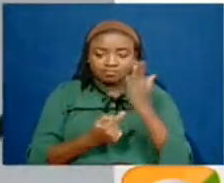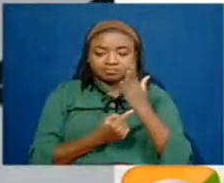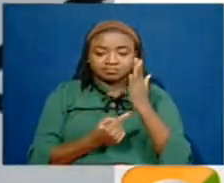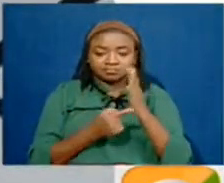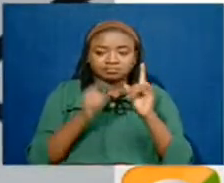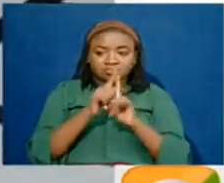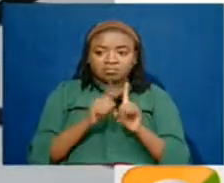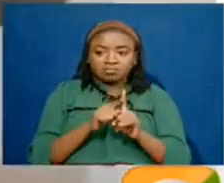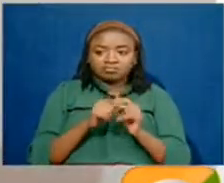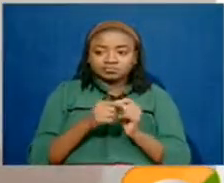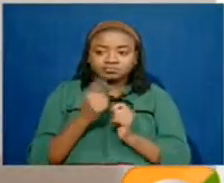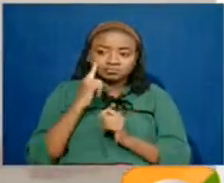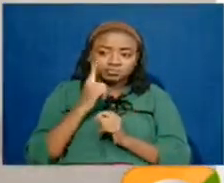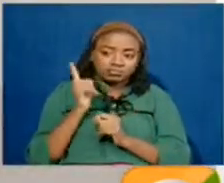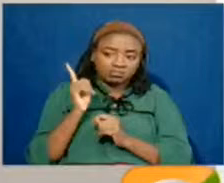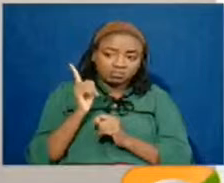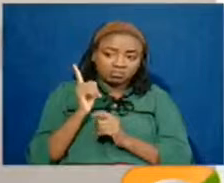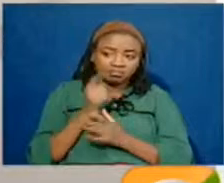design.